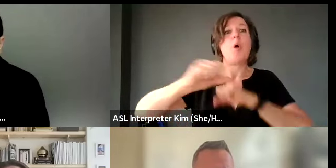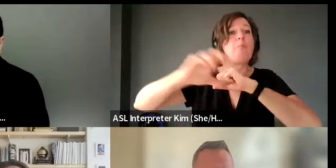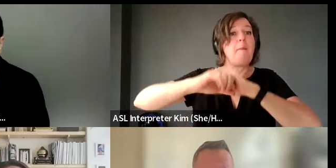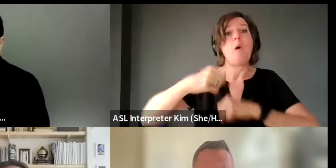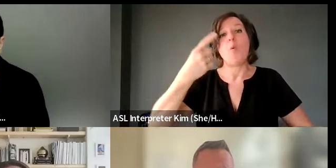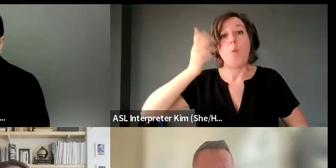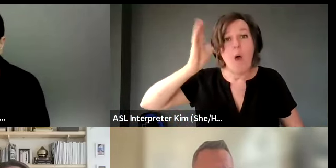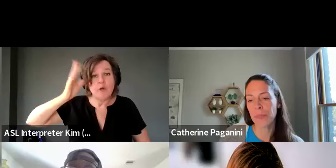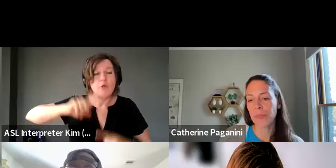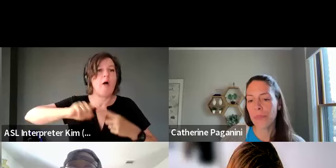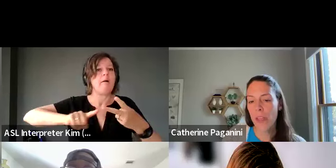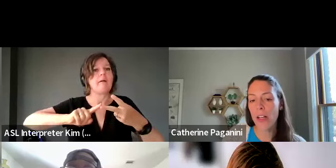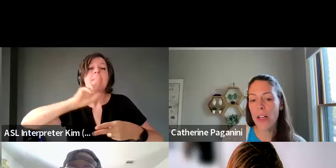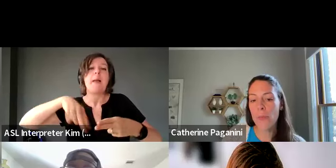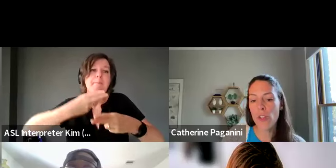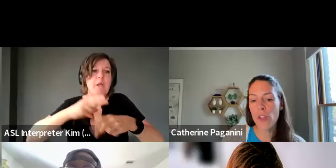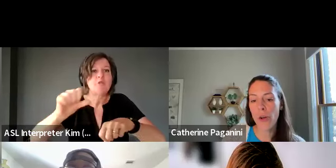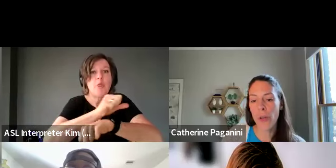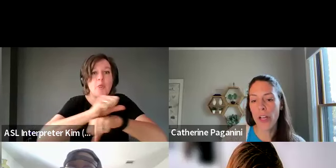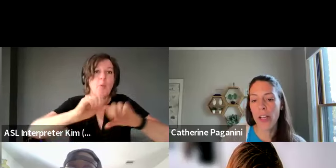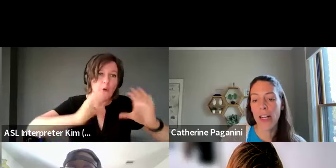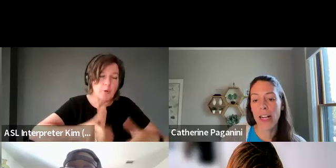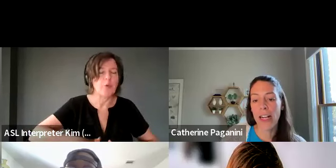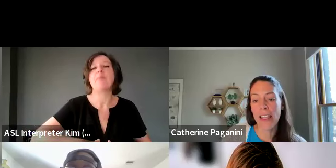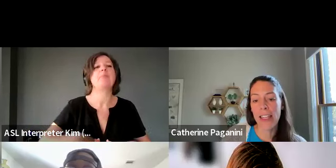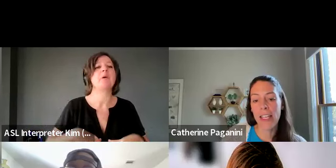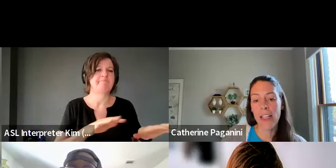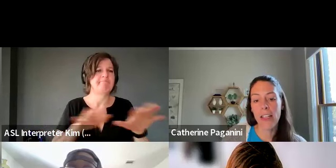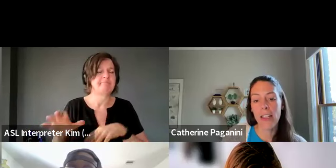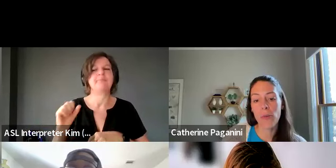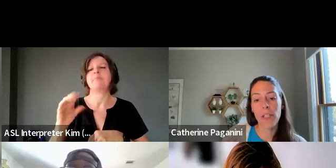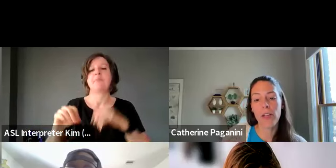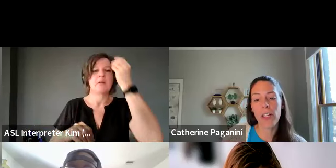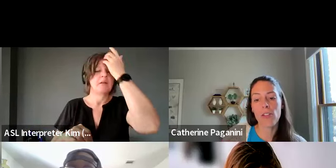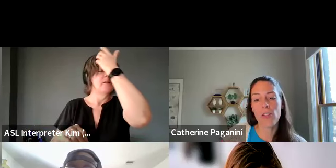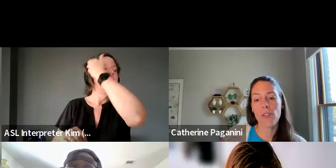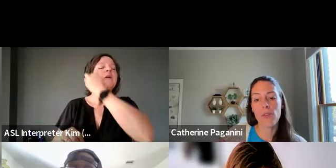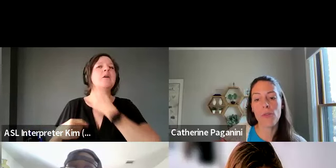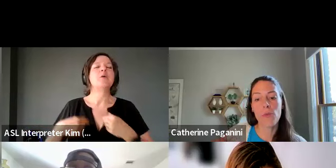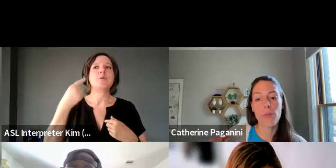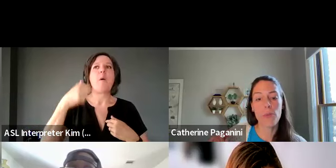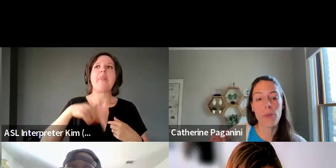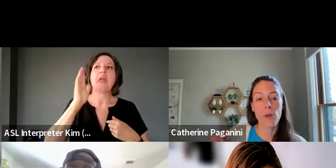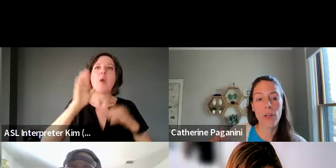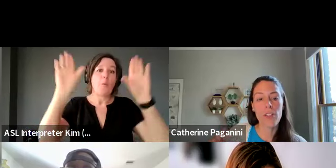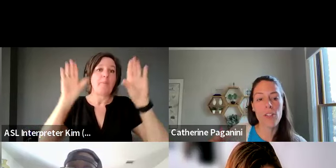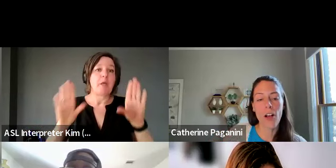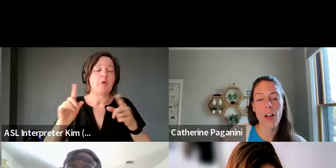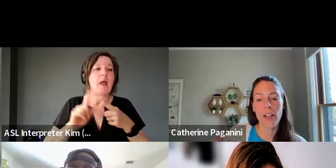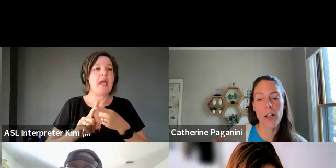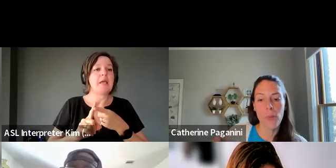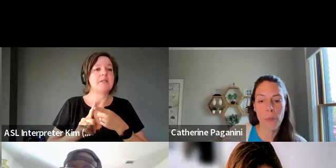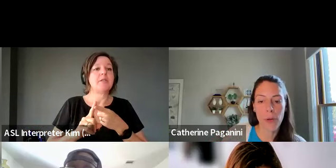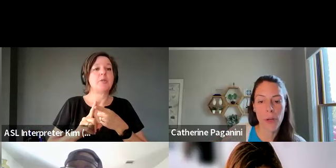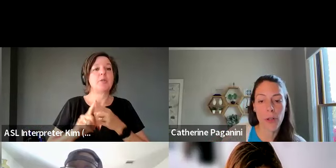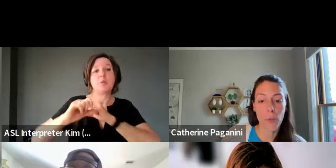the working group, you know? So I think it would be great to promote one